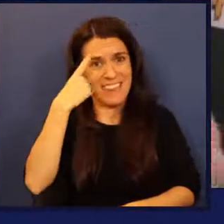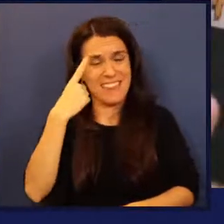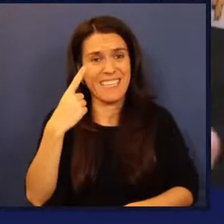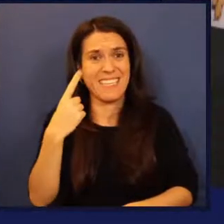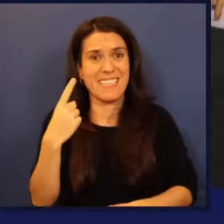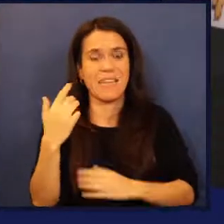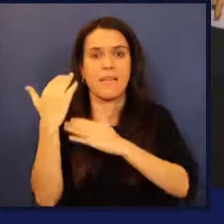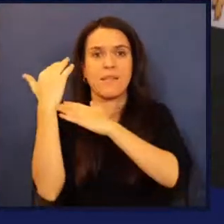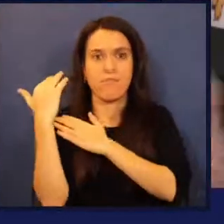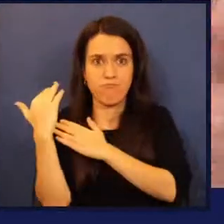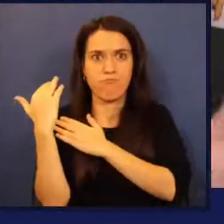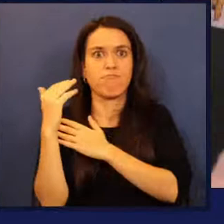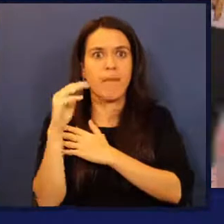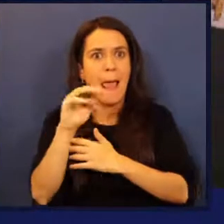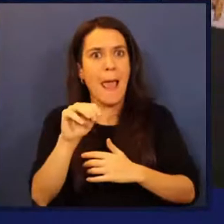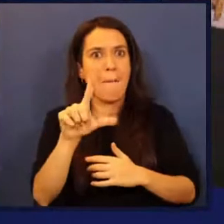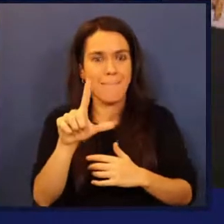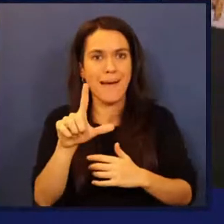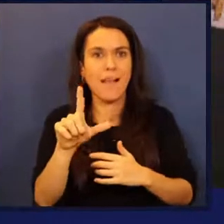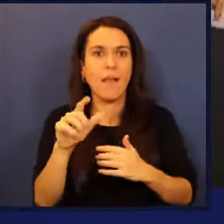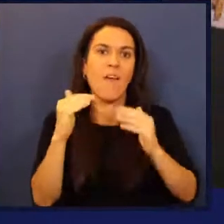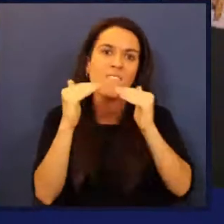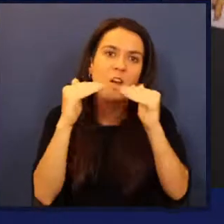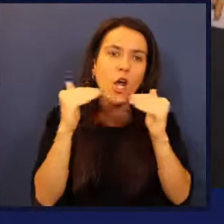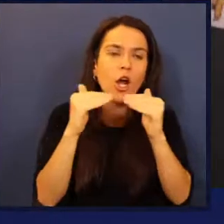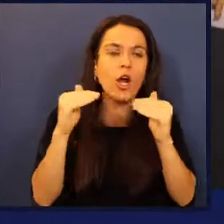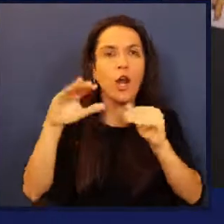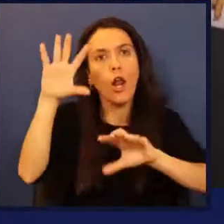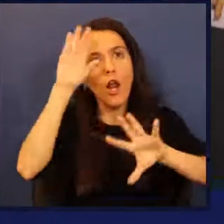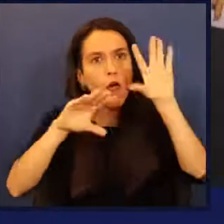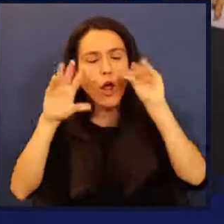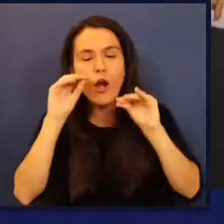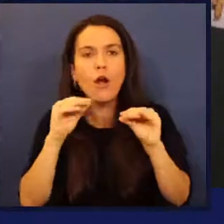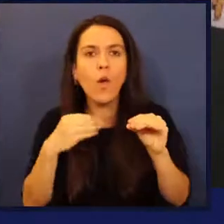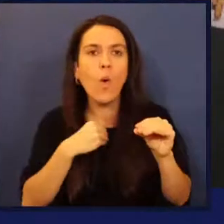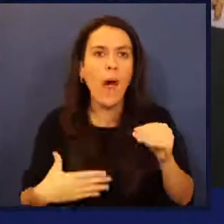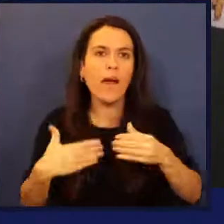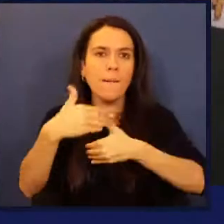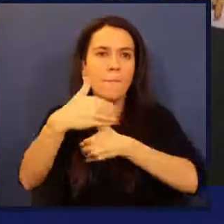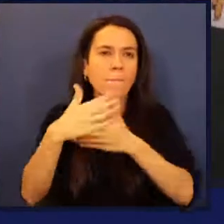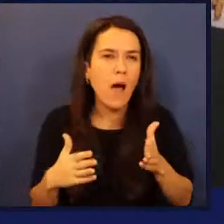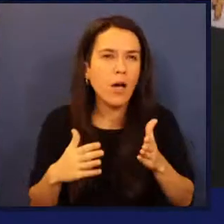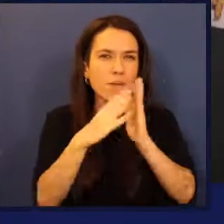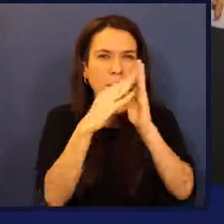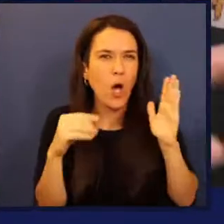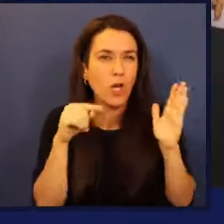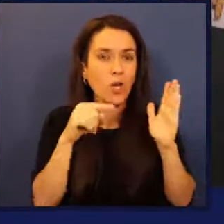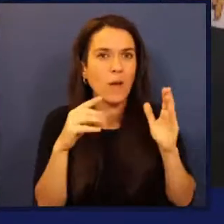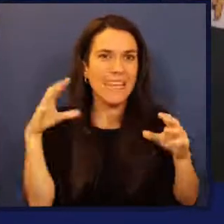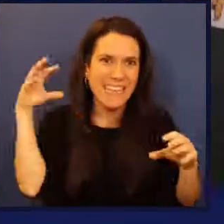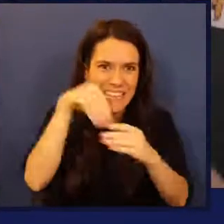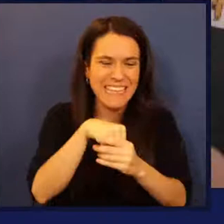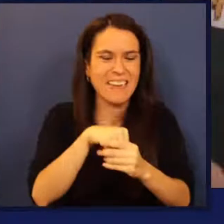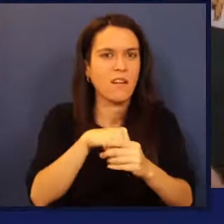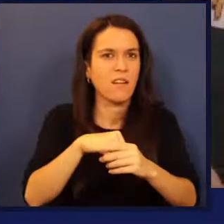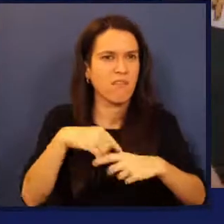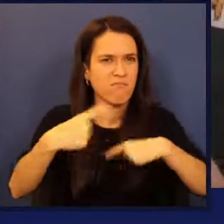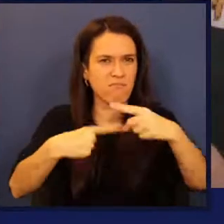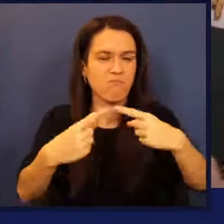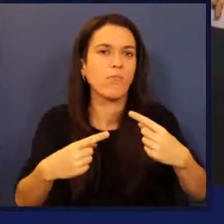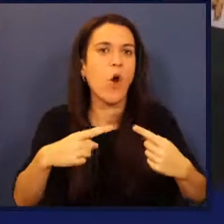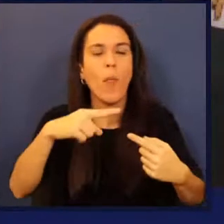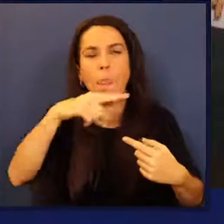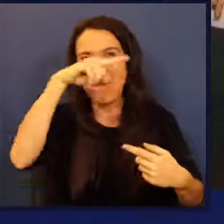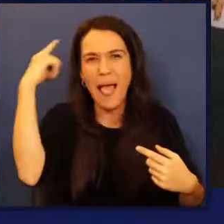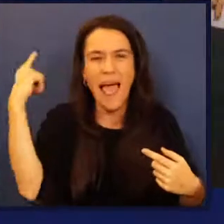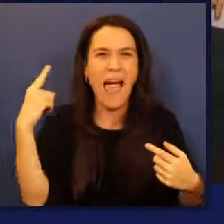ML stuff, like Fairlearn, for example, the white box models that look inside of decision trees, for example, or the black box